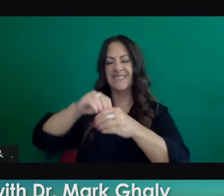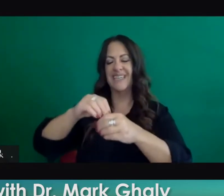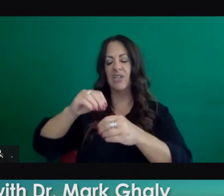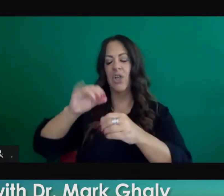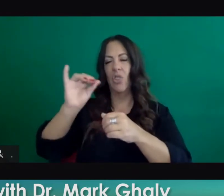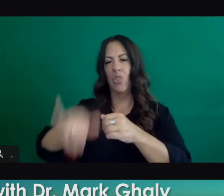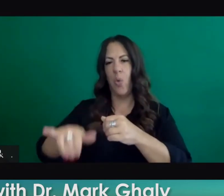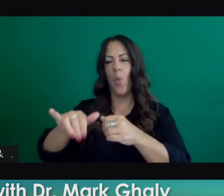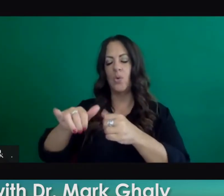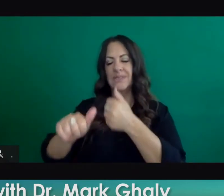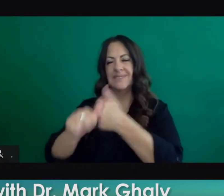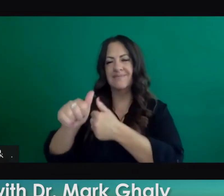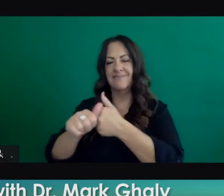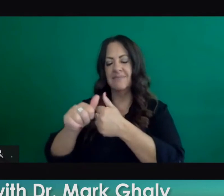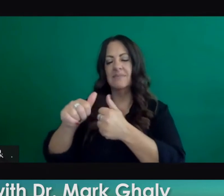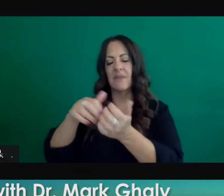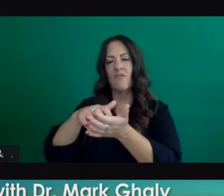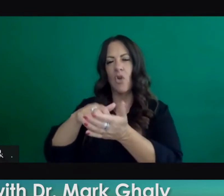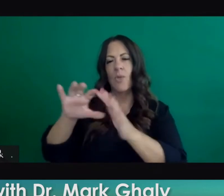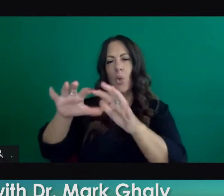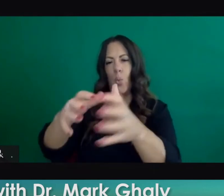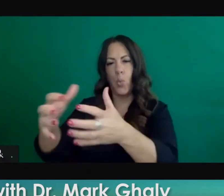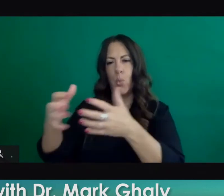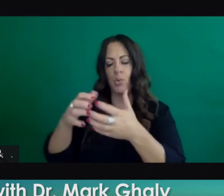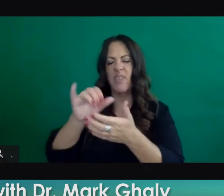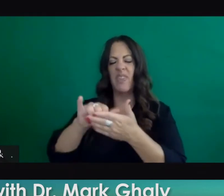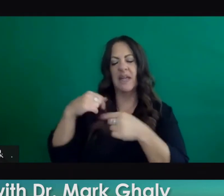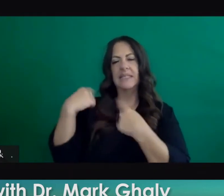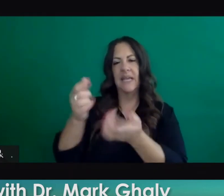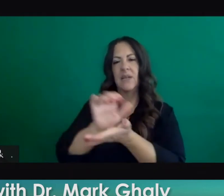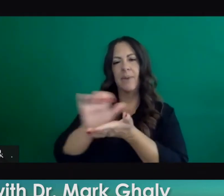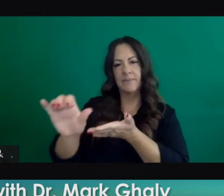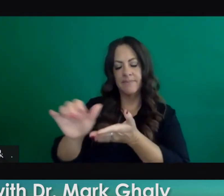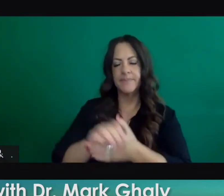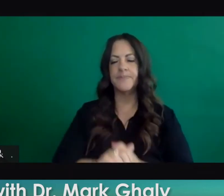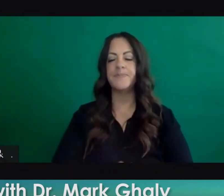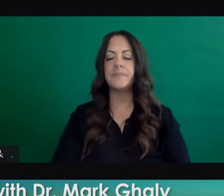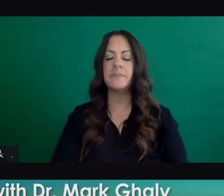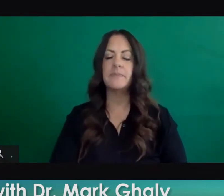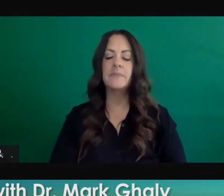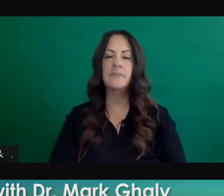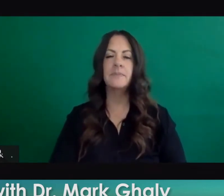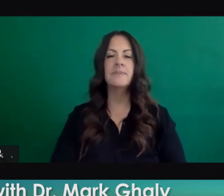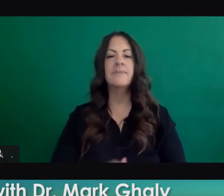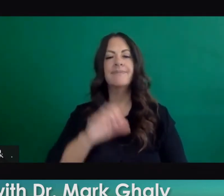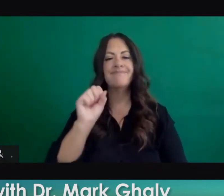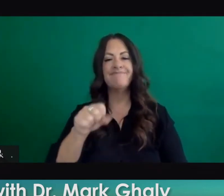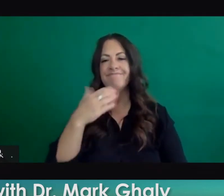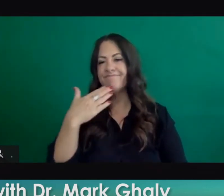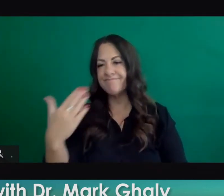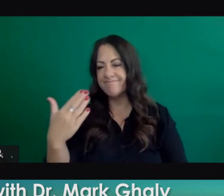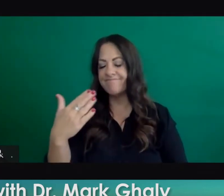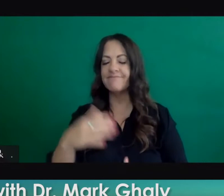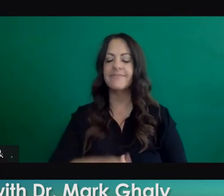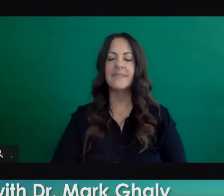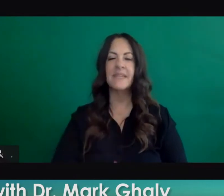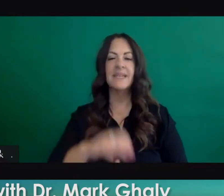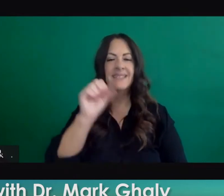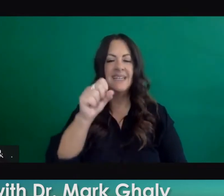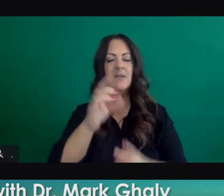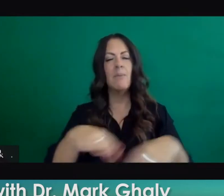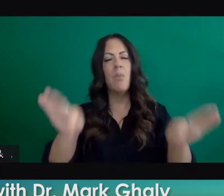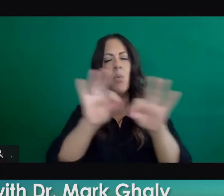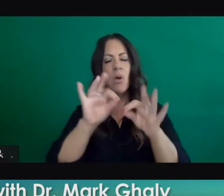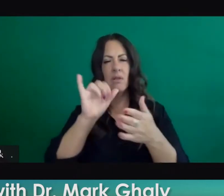Victoria, I'll just add one other really essential point is that the equity metric